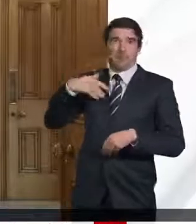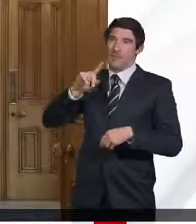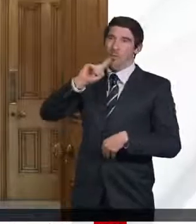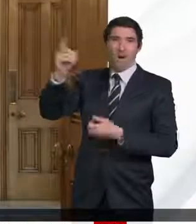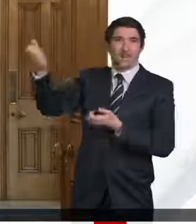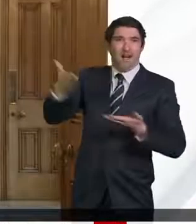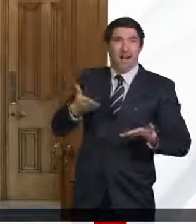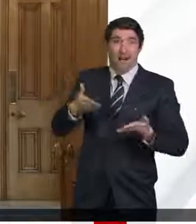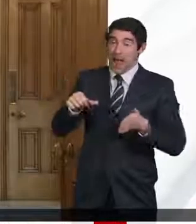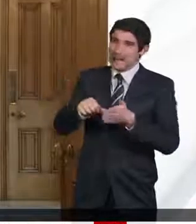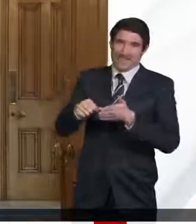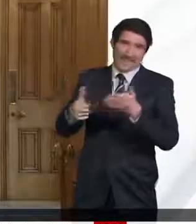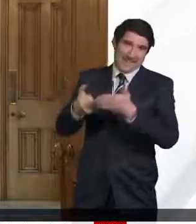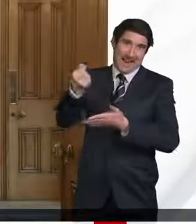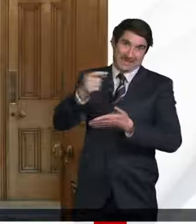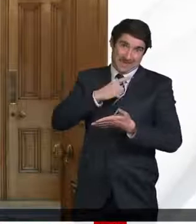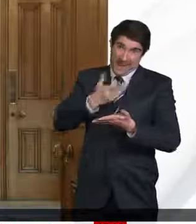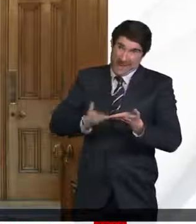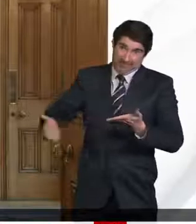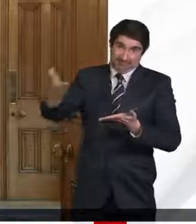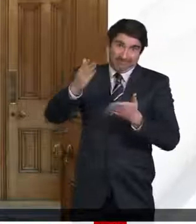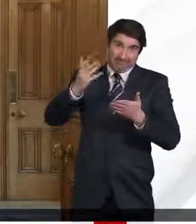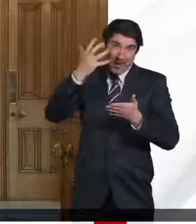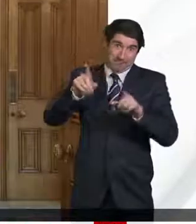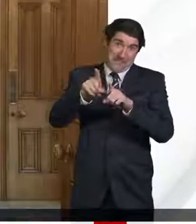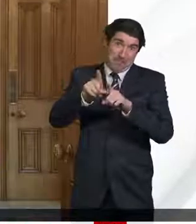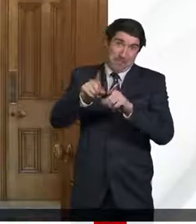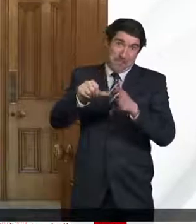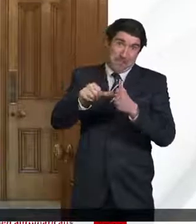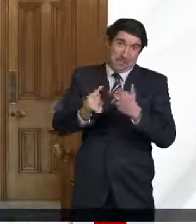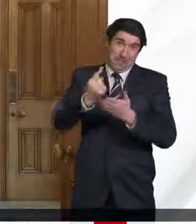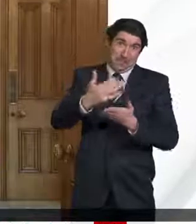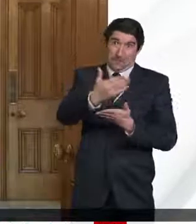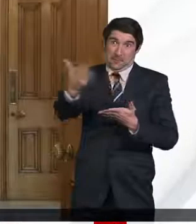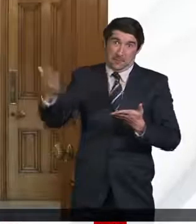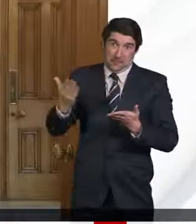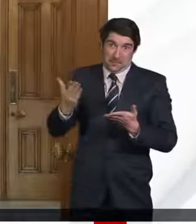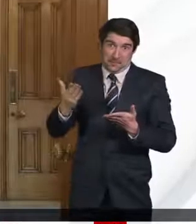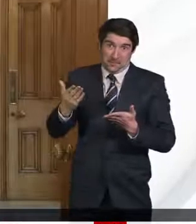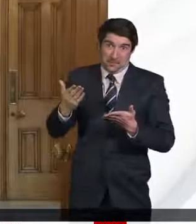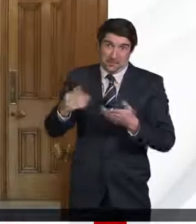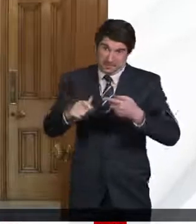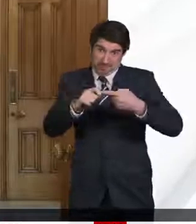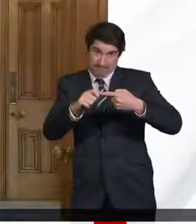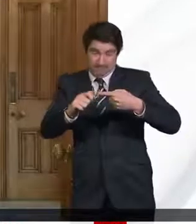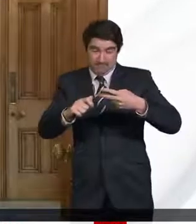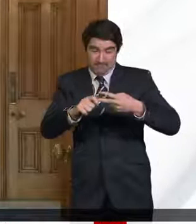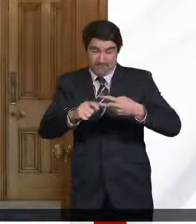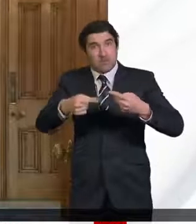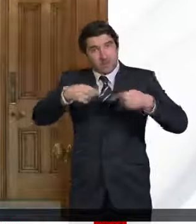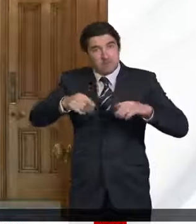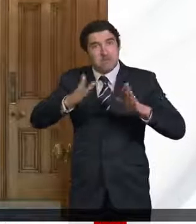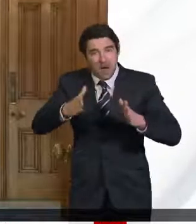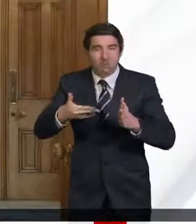line and the tests which protect them, we must also increase the capacity to provide oxygen to those worst